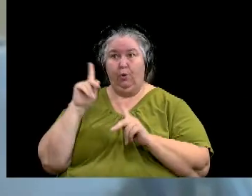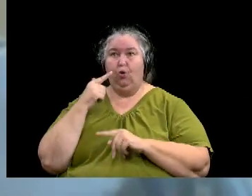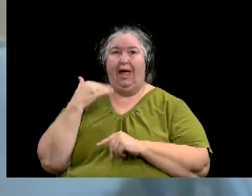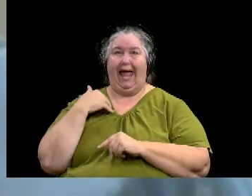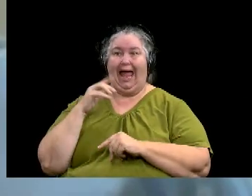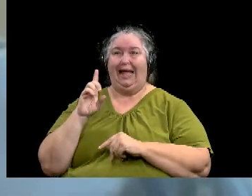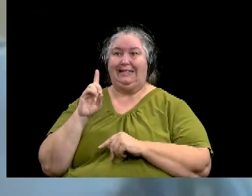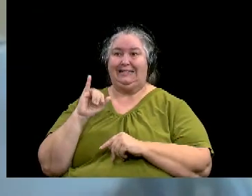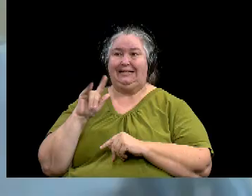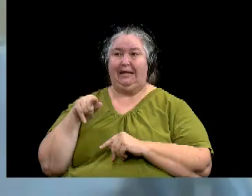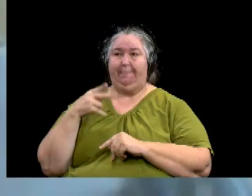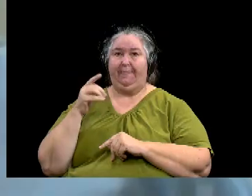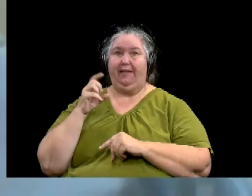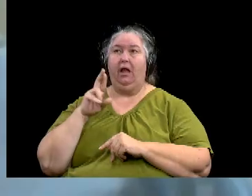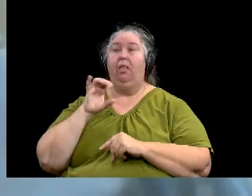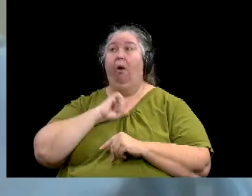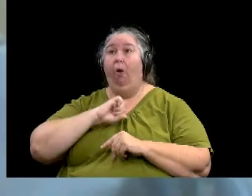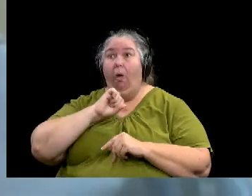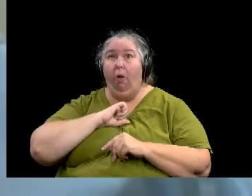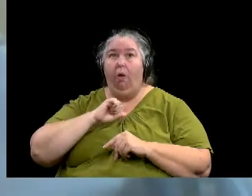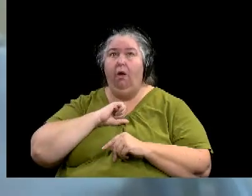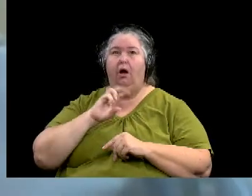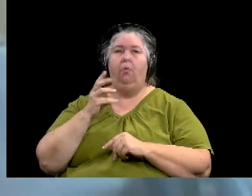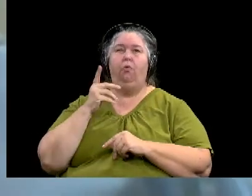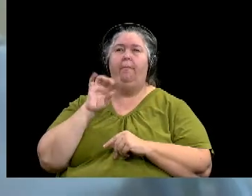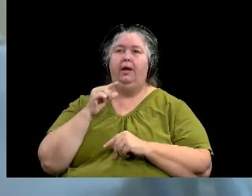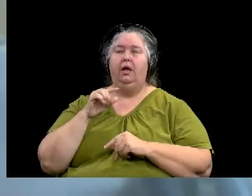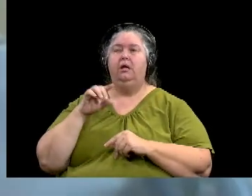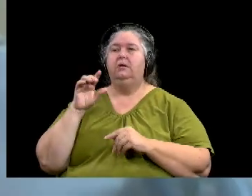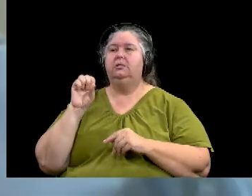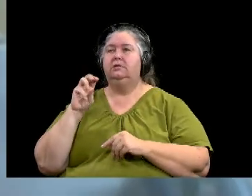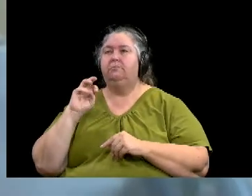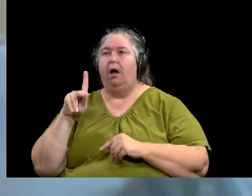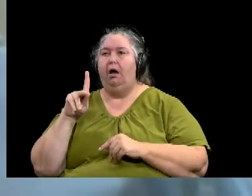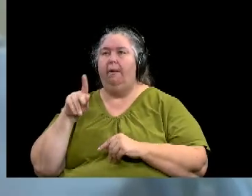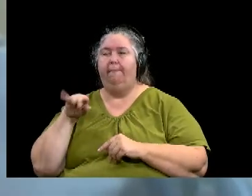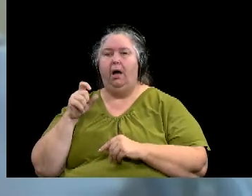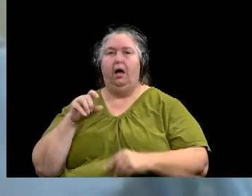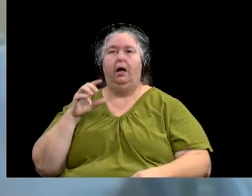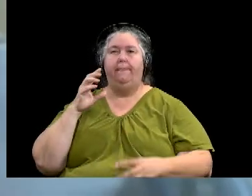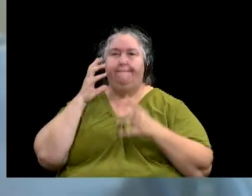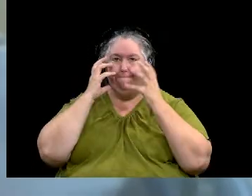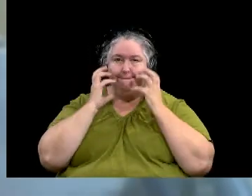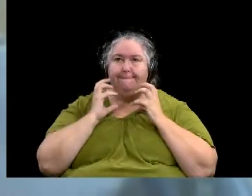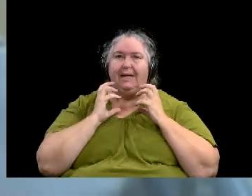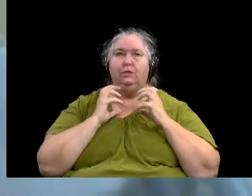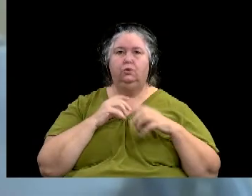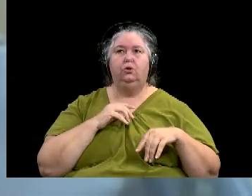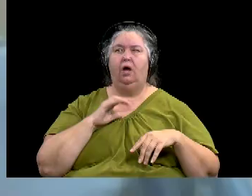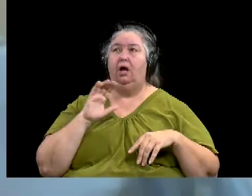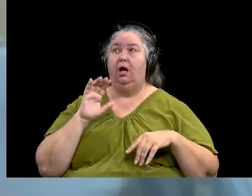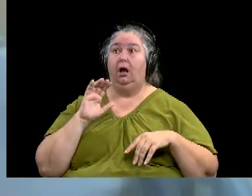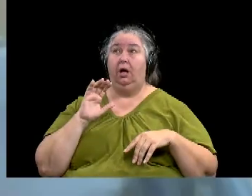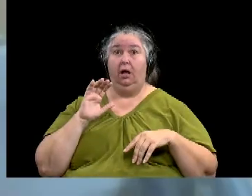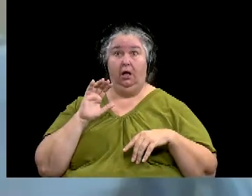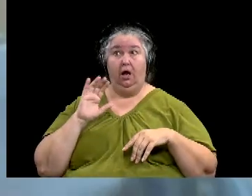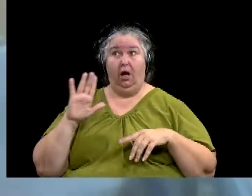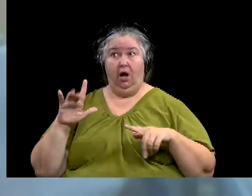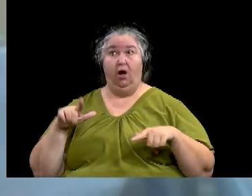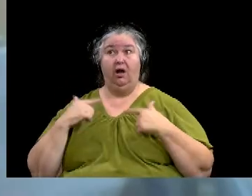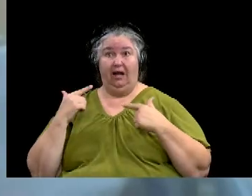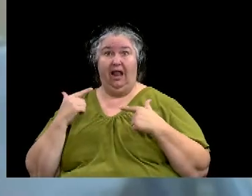smallpox, mumps, measles. Her life and the lives of others around her would have been filled with stories of people